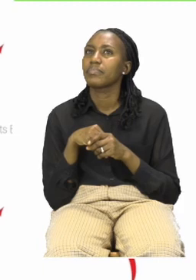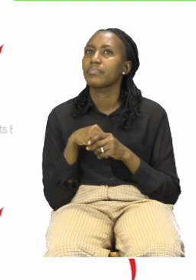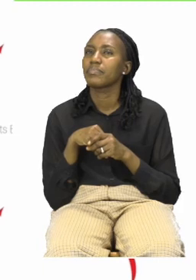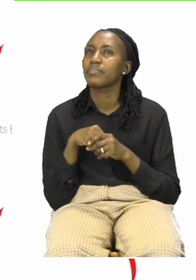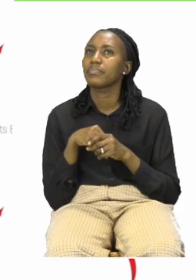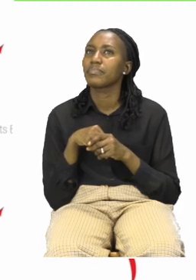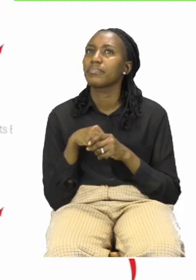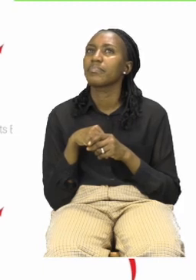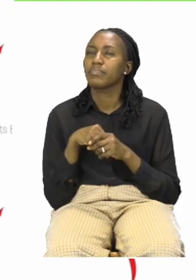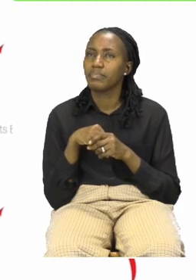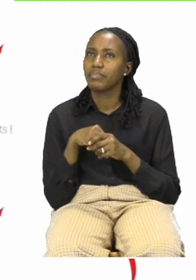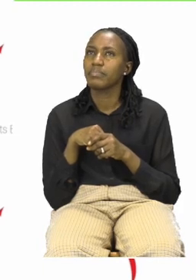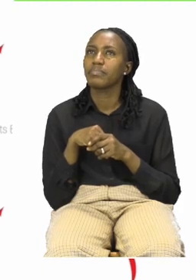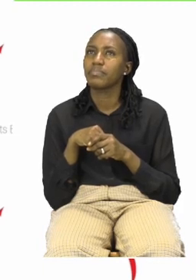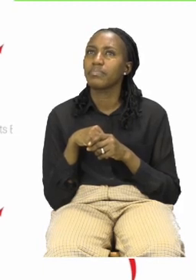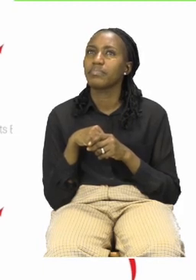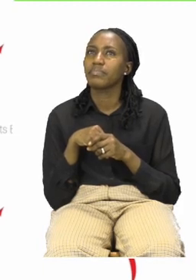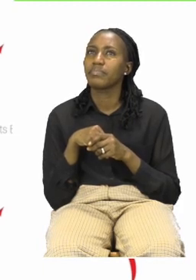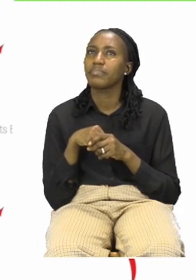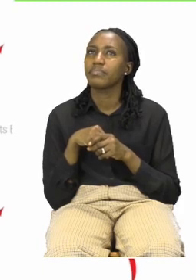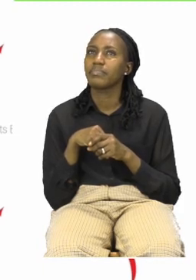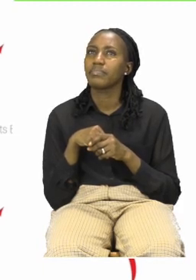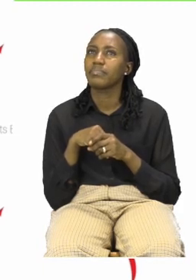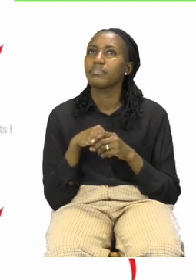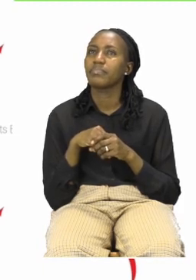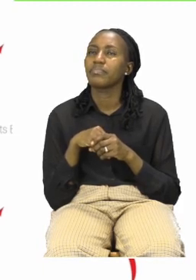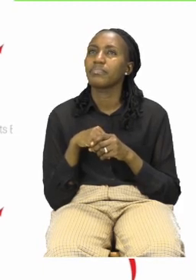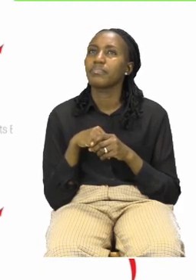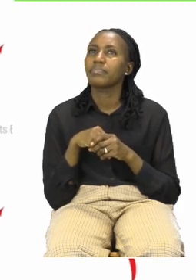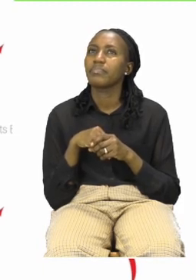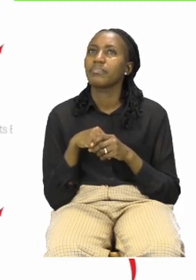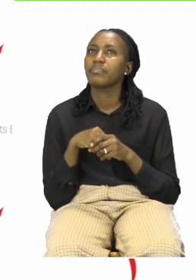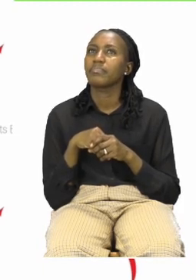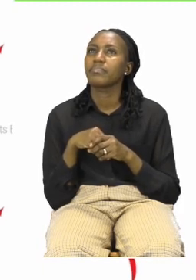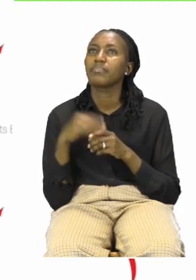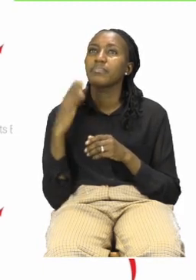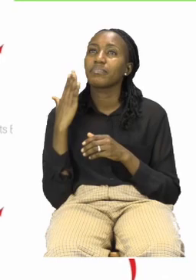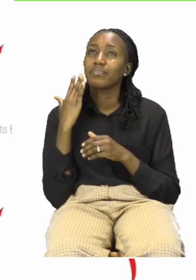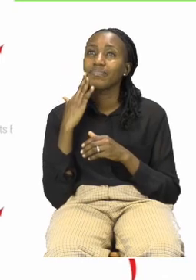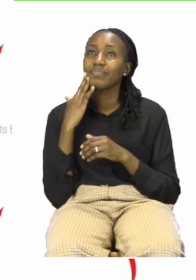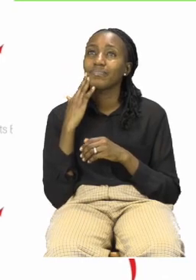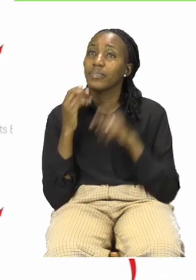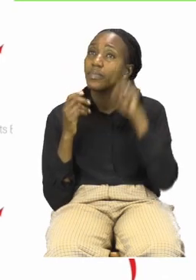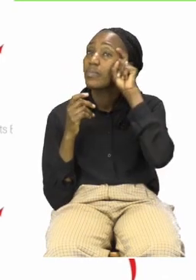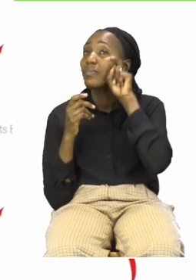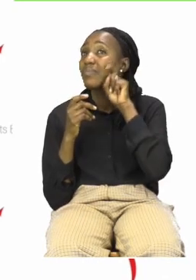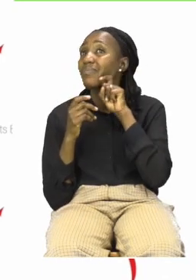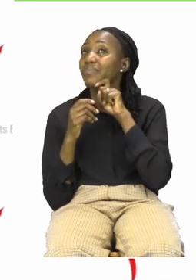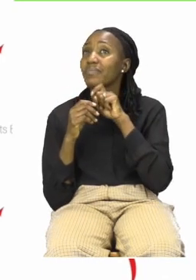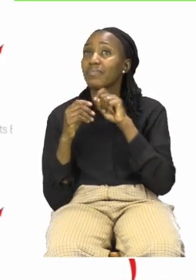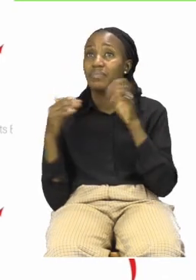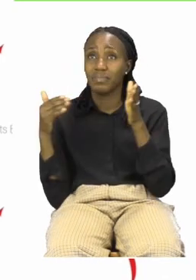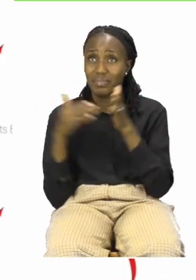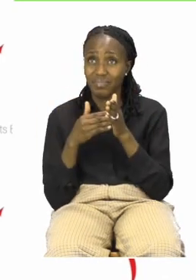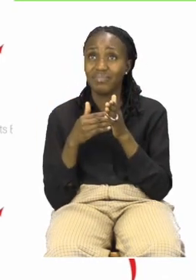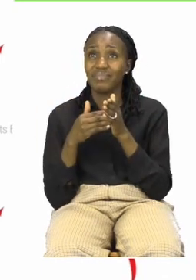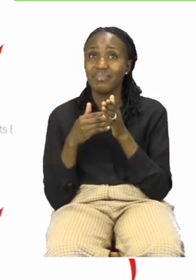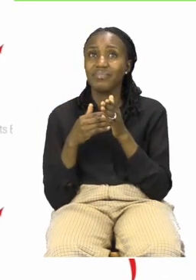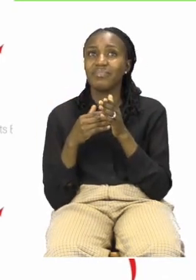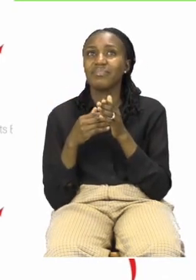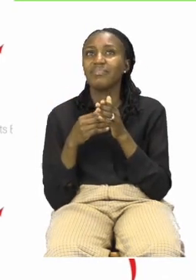continuity to go on. I mean, after the elite, the ones that are involved right now, after they retire, you need that